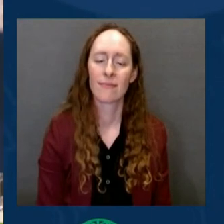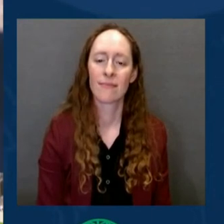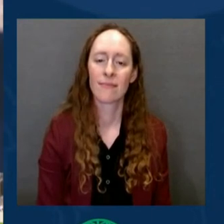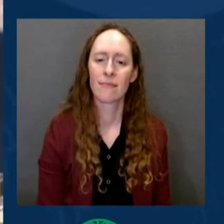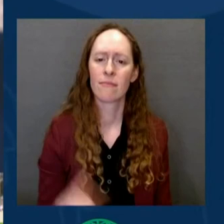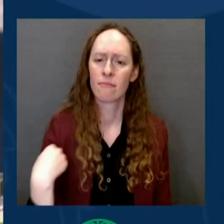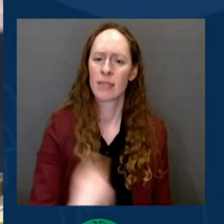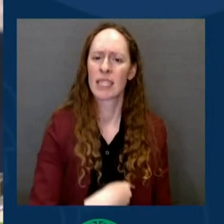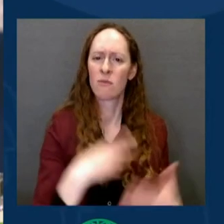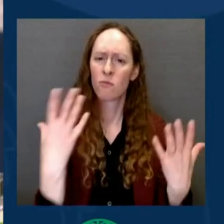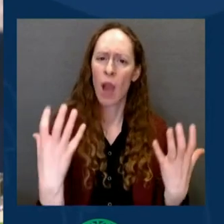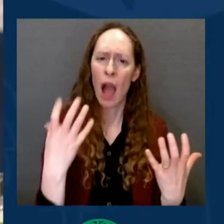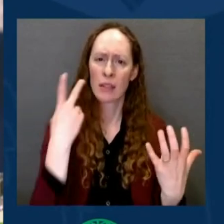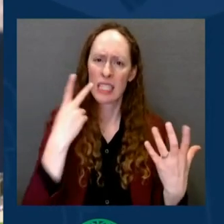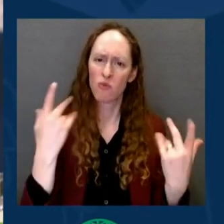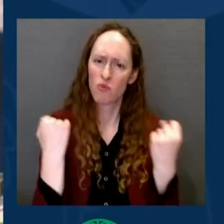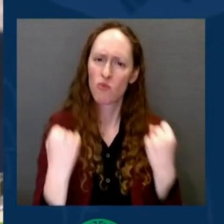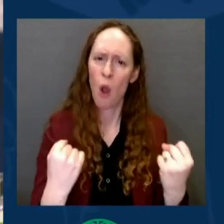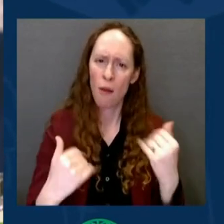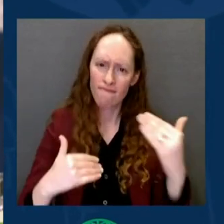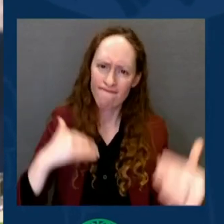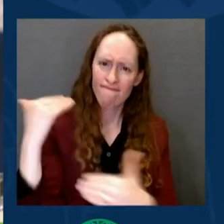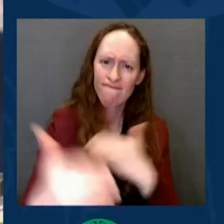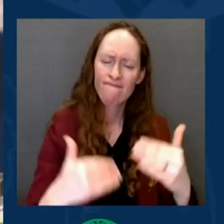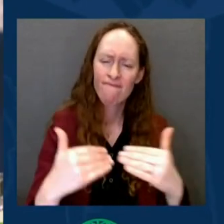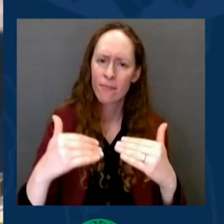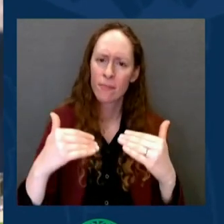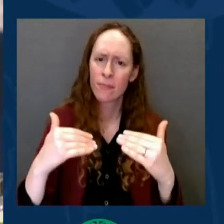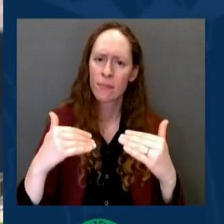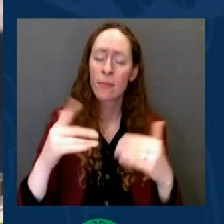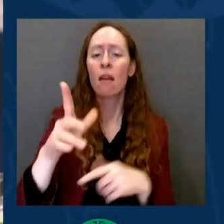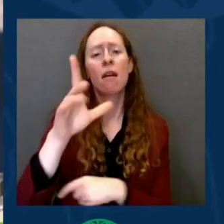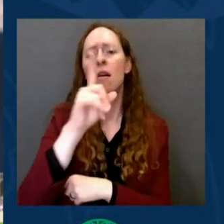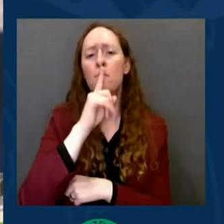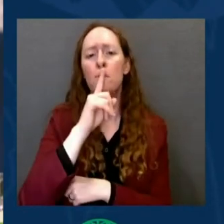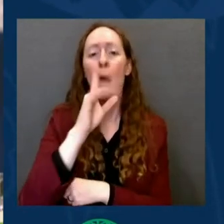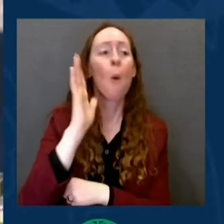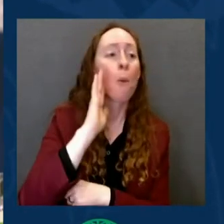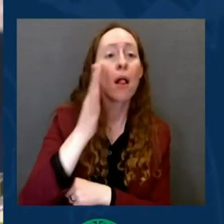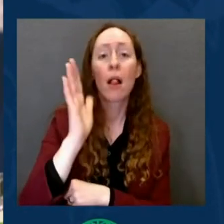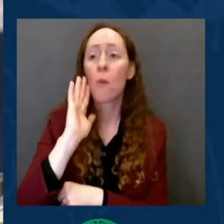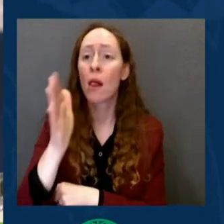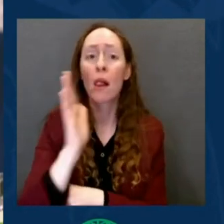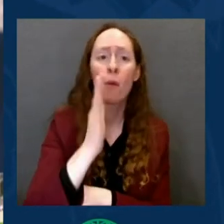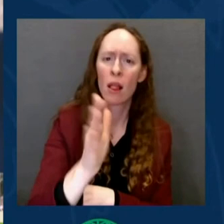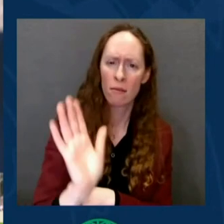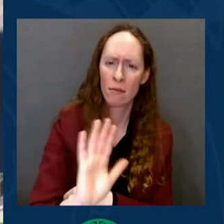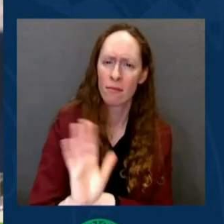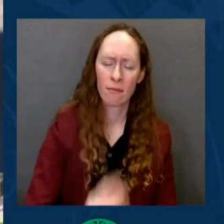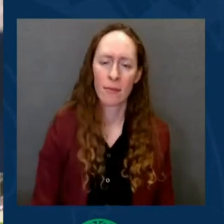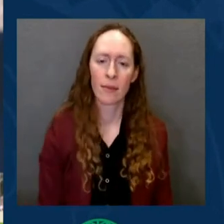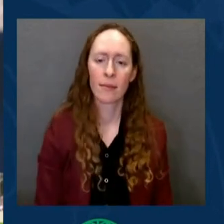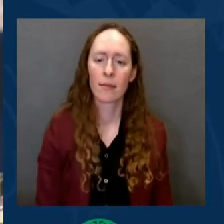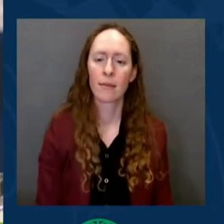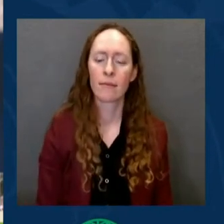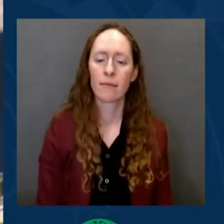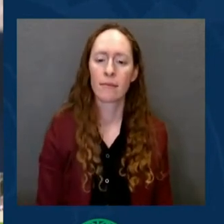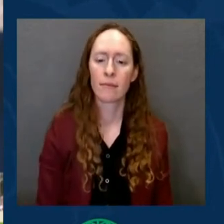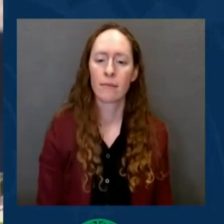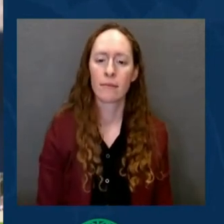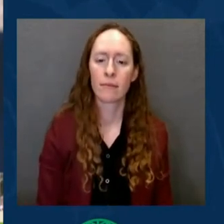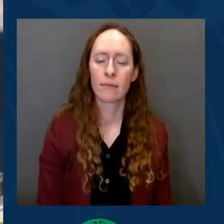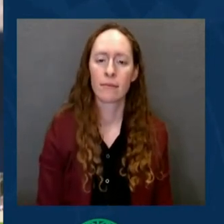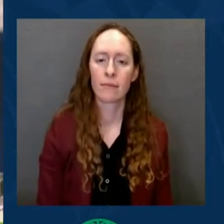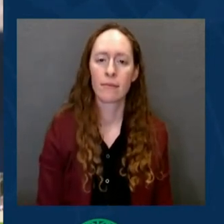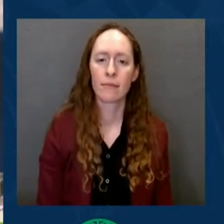goodwill. We know that seeking practical solutions is agreed upon